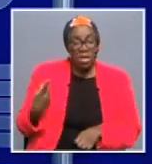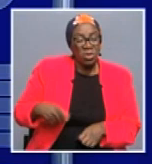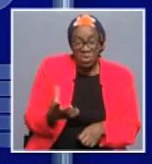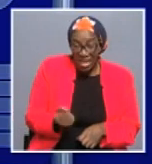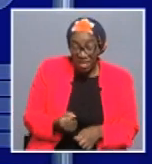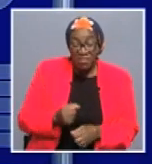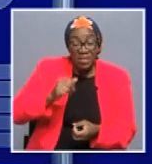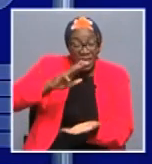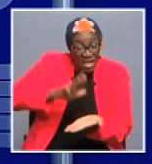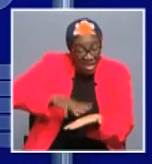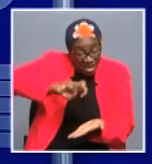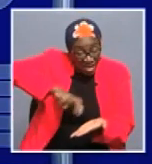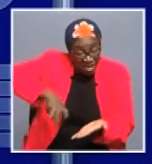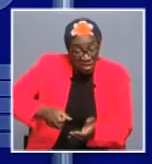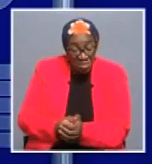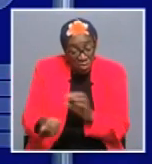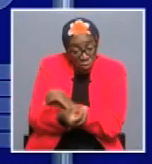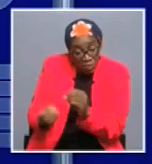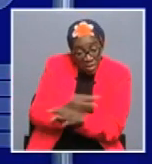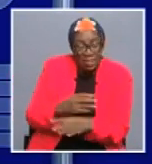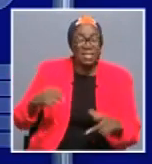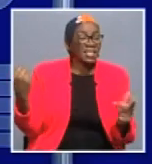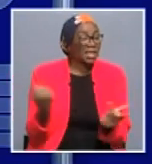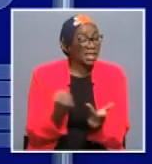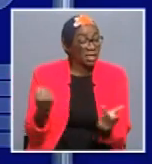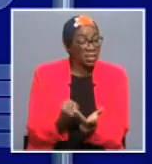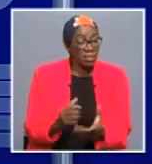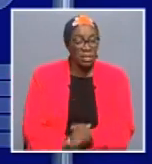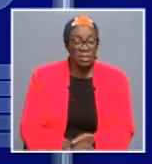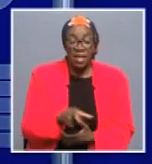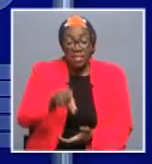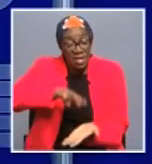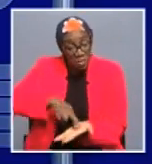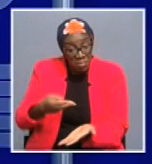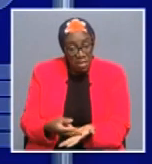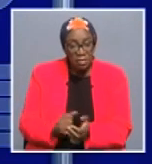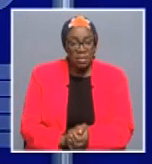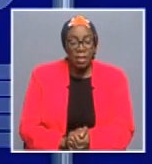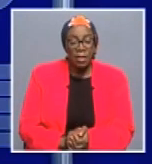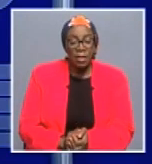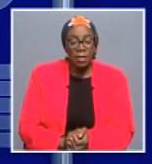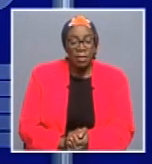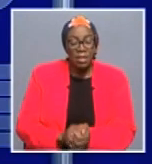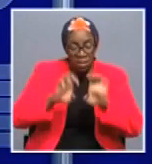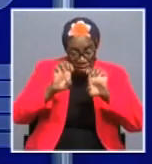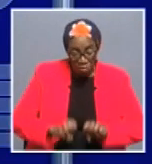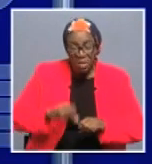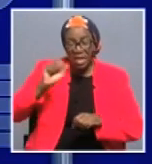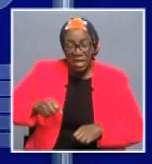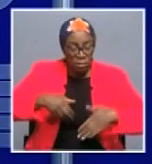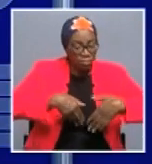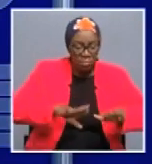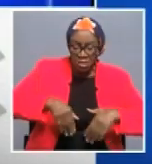of the law of diplomatic immunity, host countries may expel the criminal suspect from their territory. Does